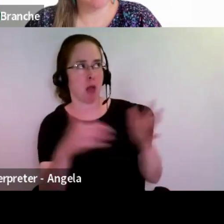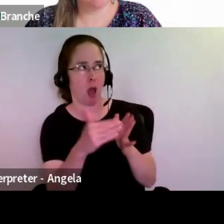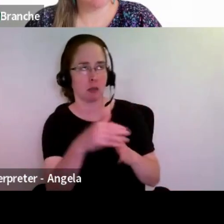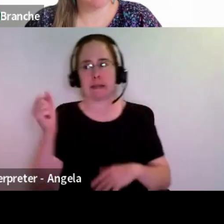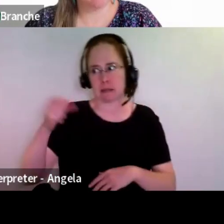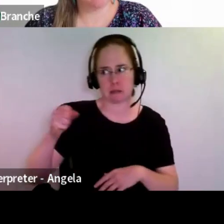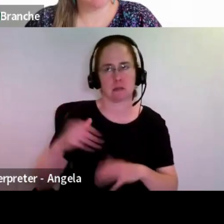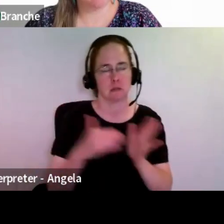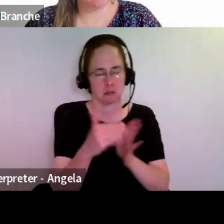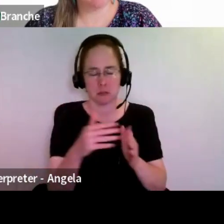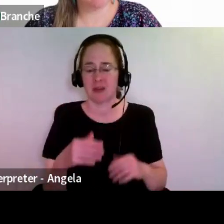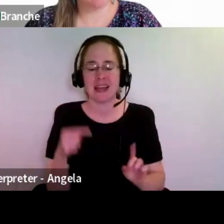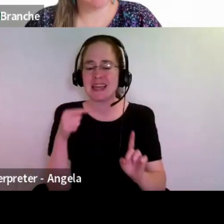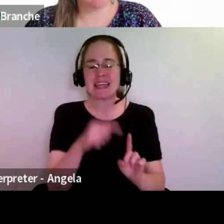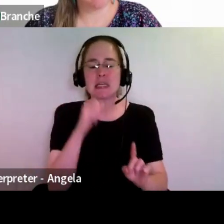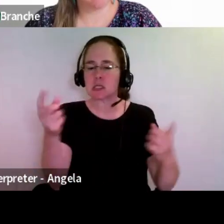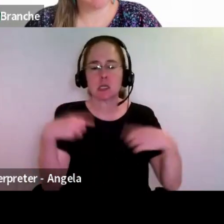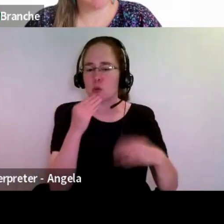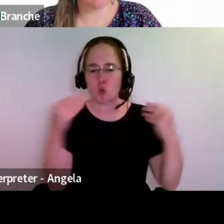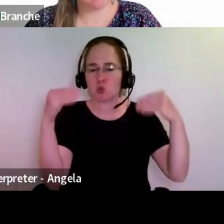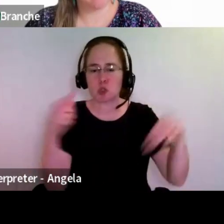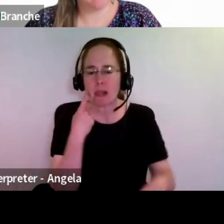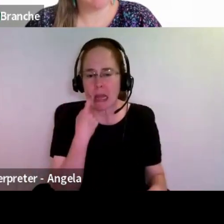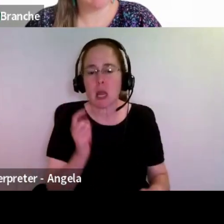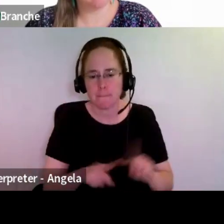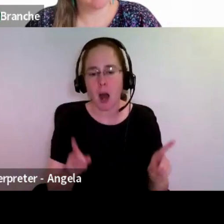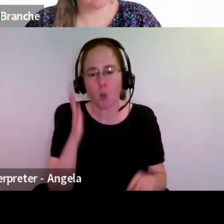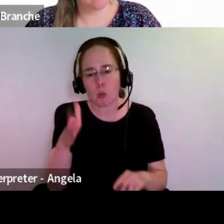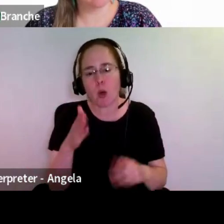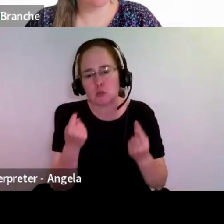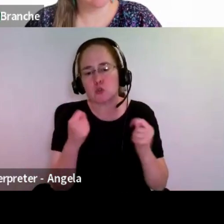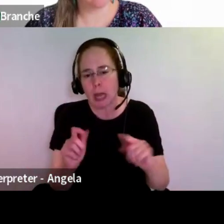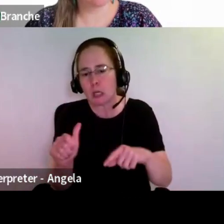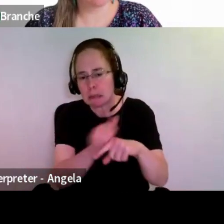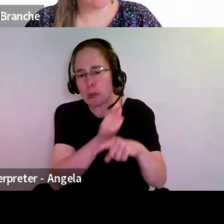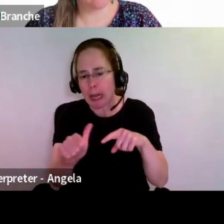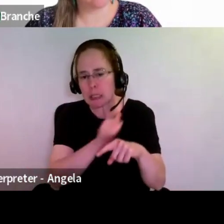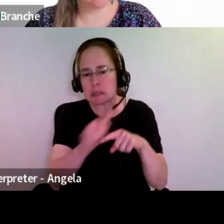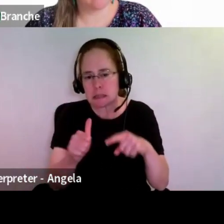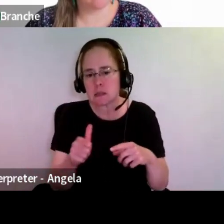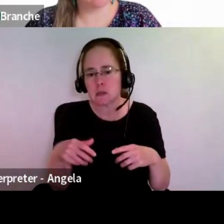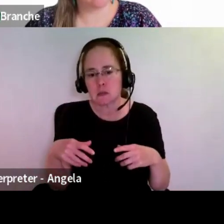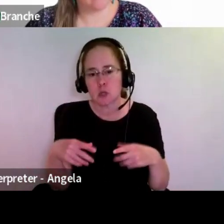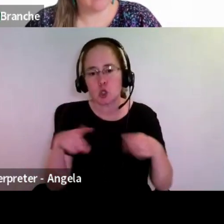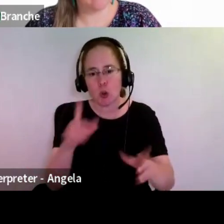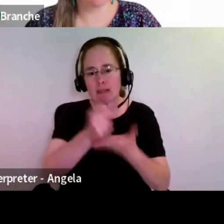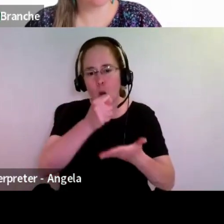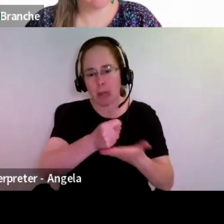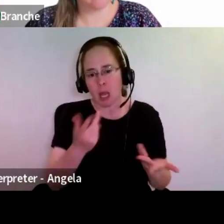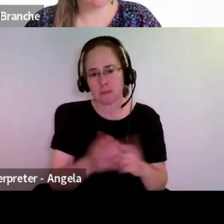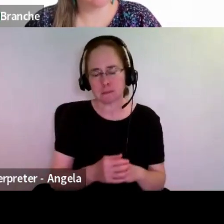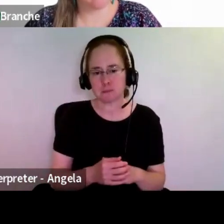do not, he doesn't attend the grocery store lately, but we are going to work on, that's something we're going to work through therapy